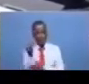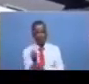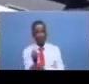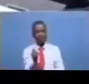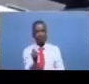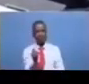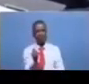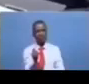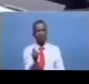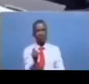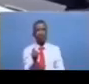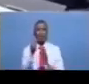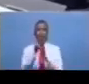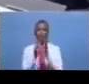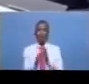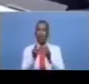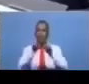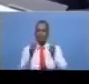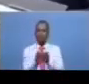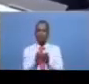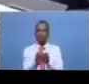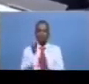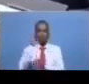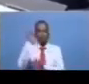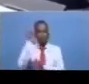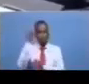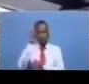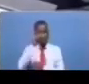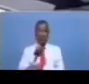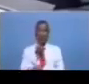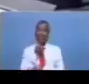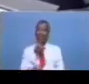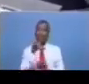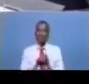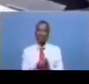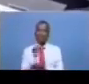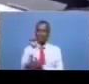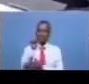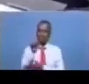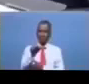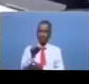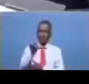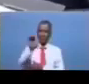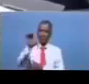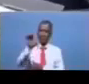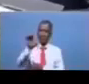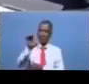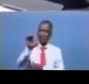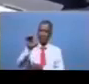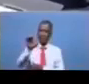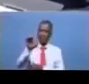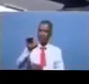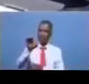And so, counsel for the petitioner's argument is basically that, yes, the first respondent